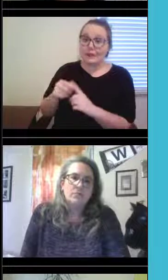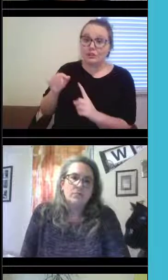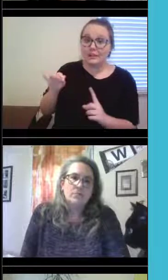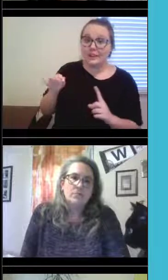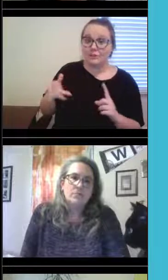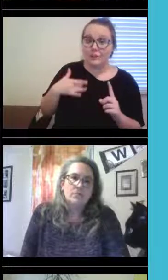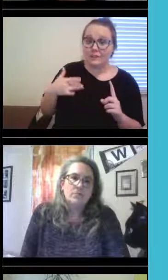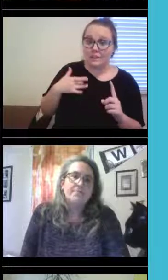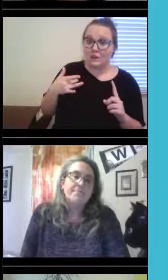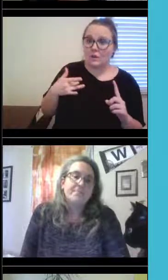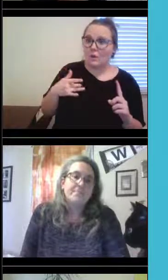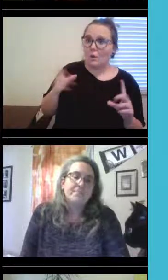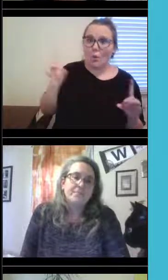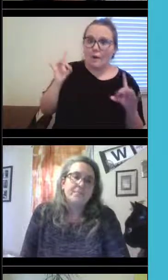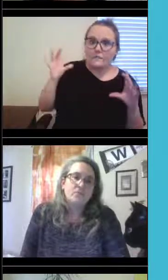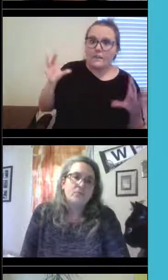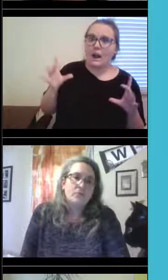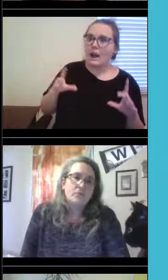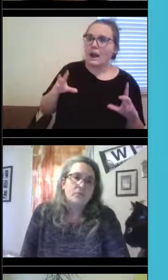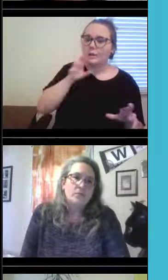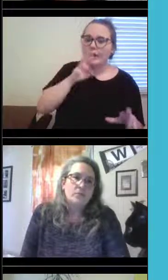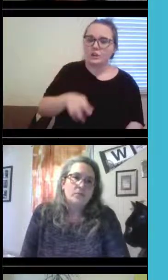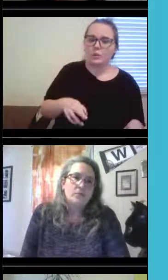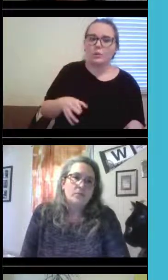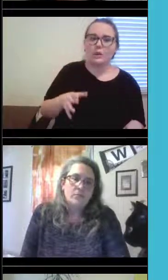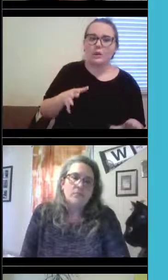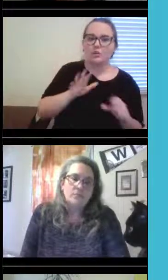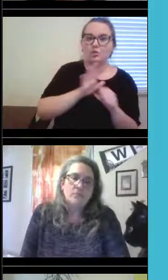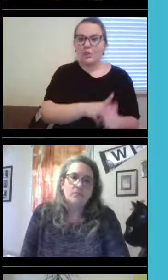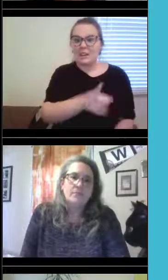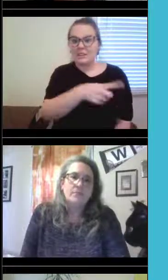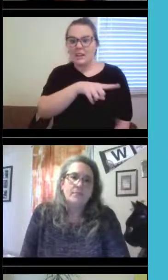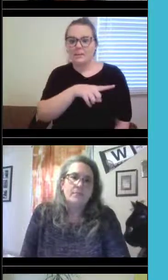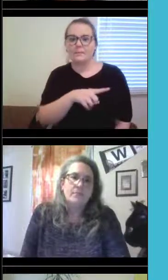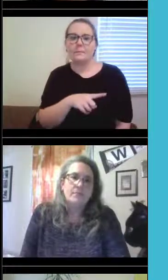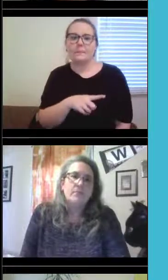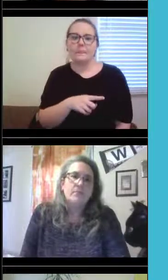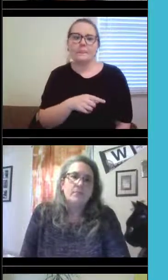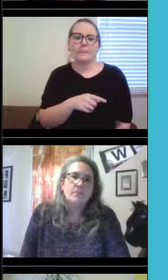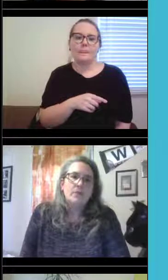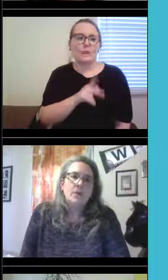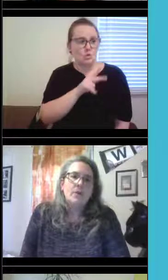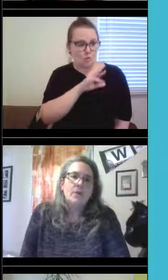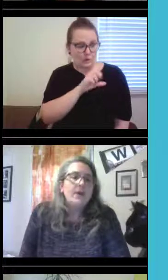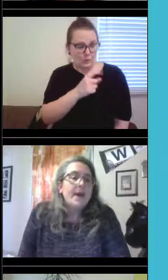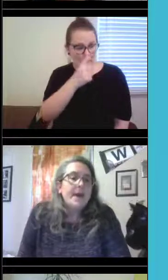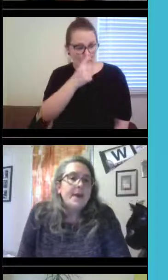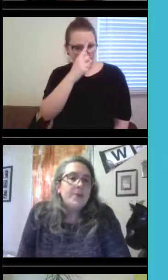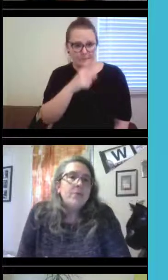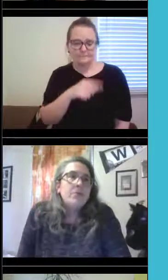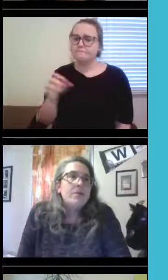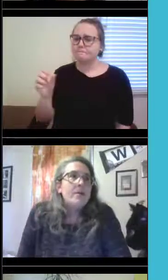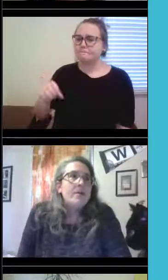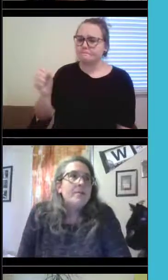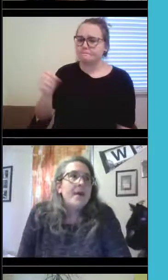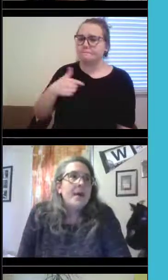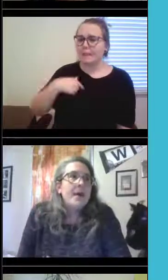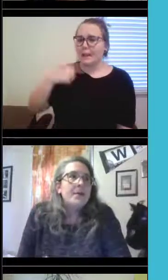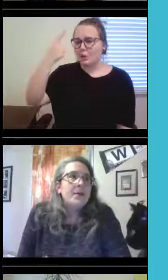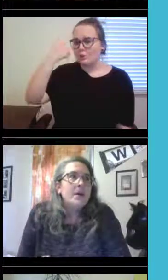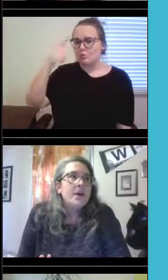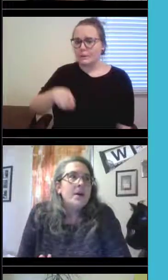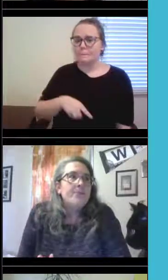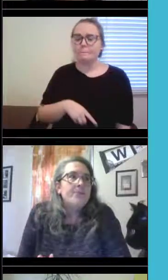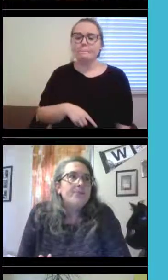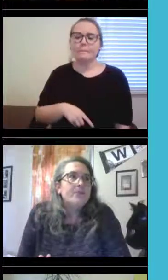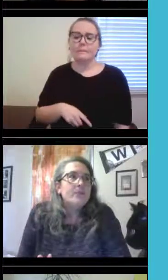kind of horrified or a reaction that might further distress them. I don't know what you think about that, Kris. Yeah, I agree with all of that.